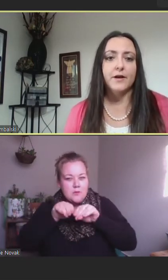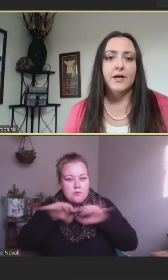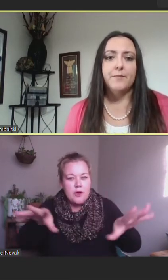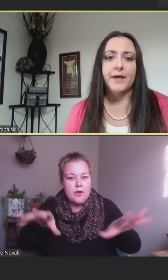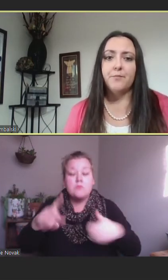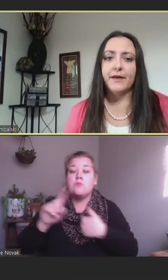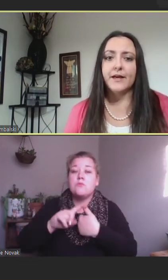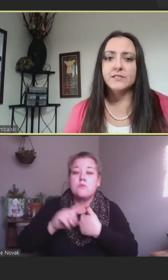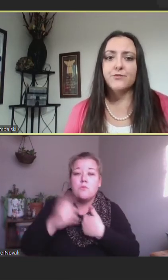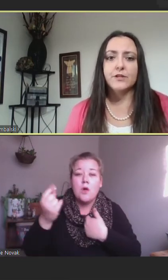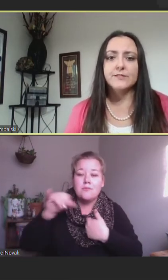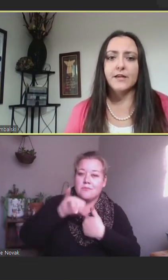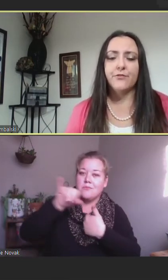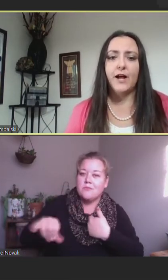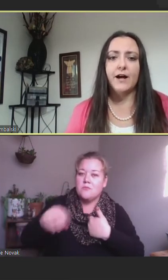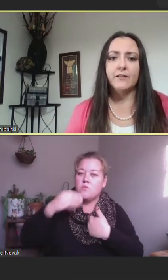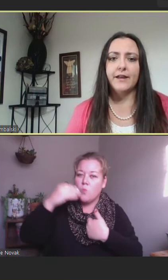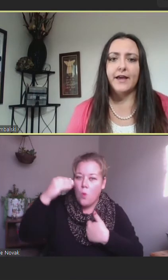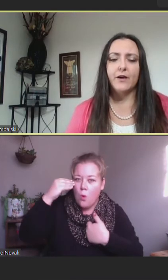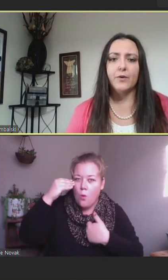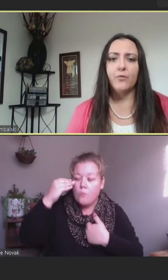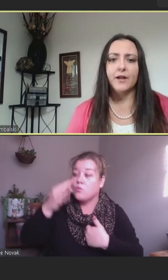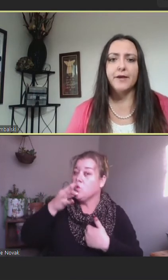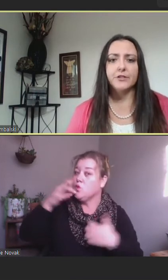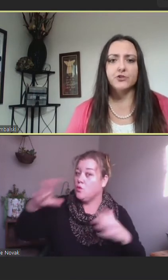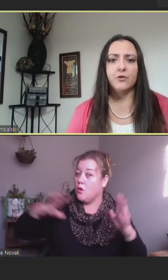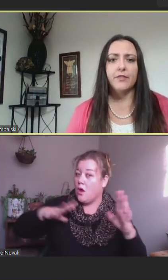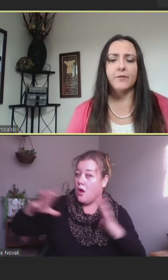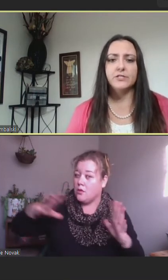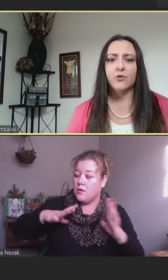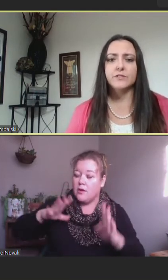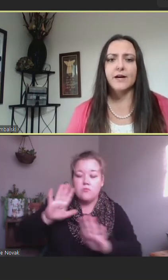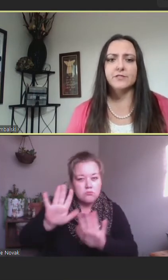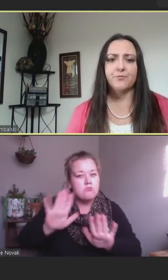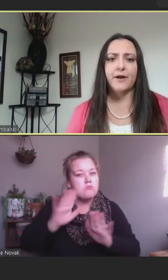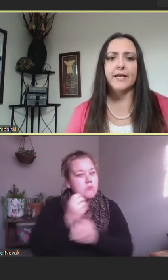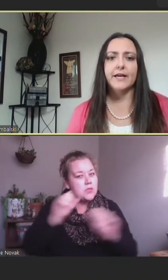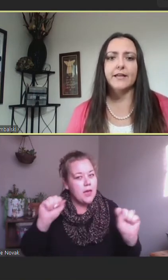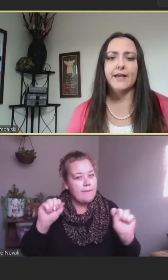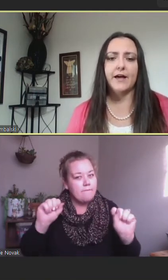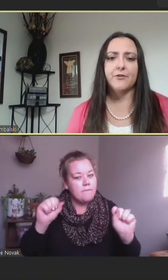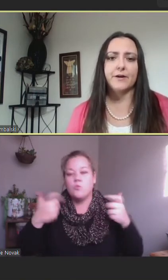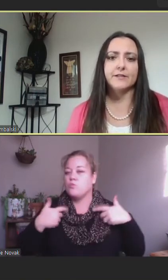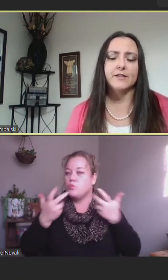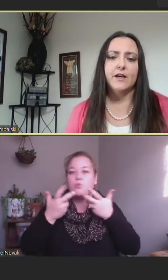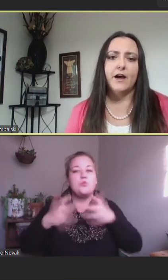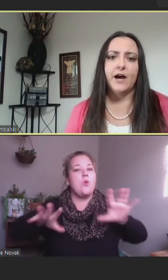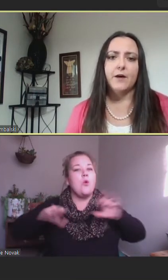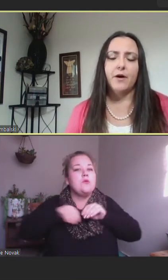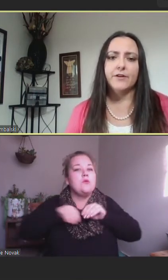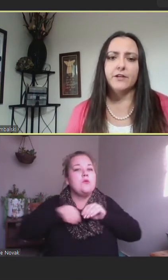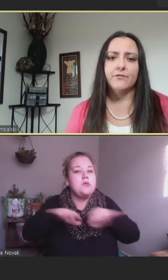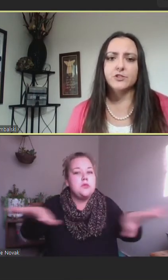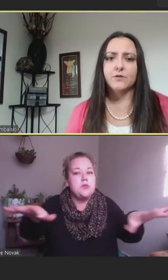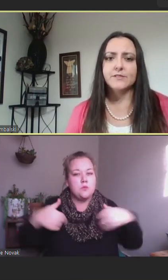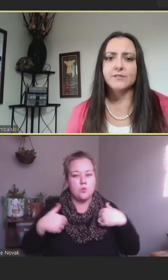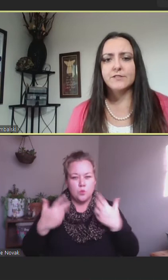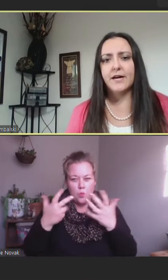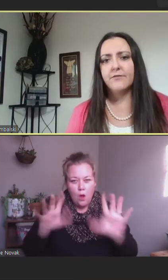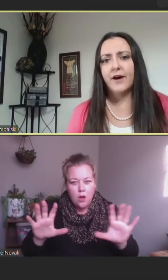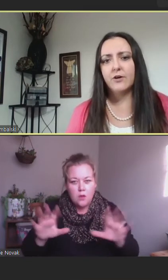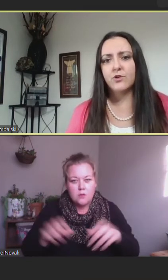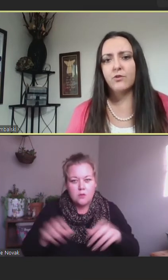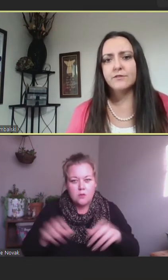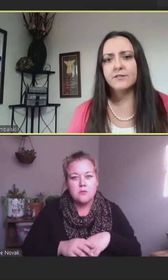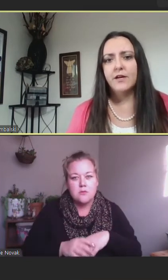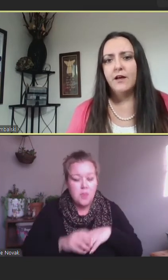home. Make plans for a safer holiday. We want to make sure that we don't have spread in gatherings of individuals outside